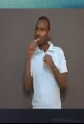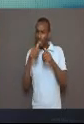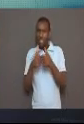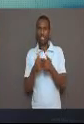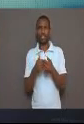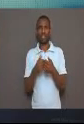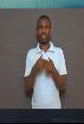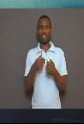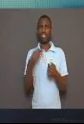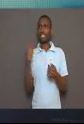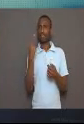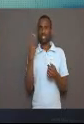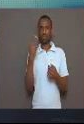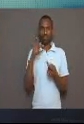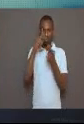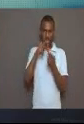the study of pressure.